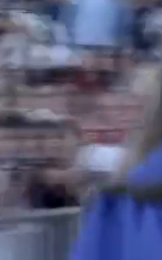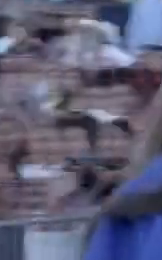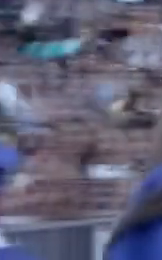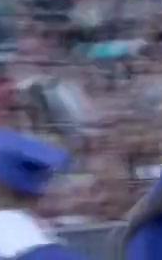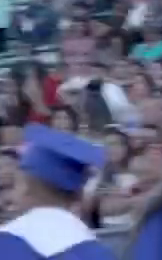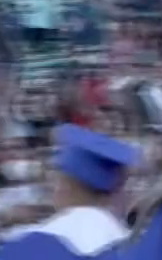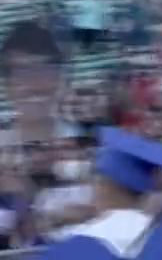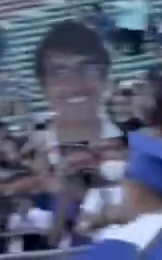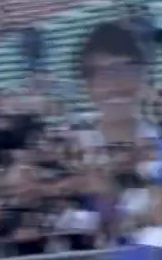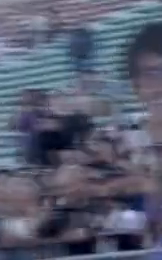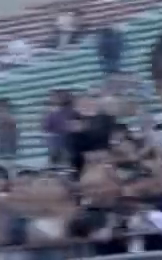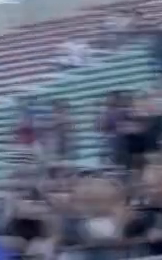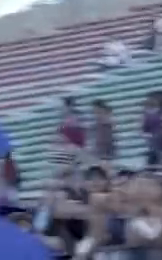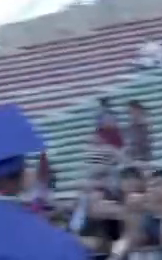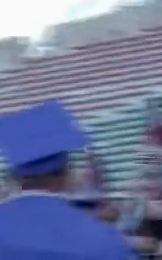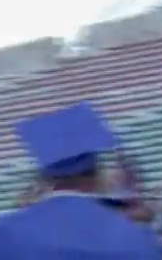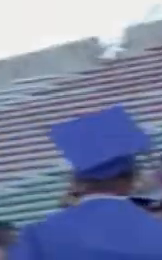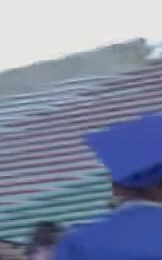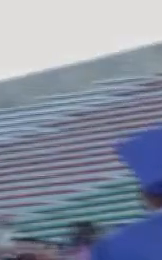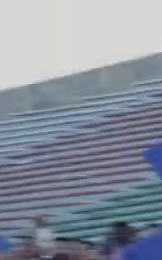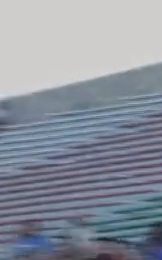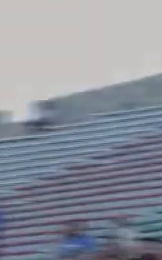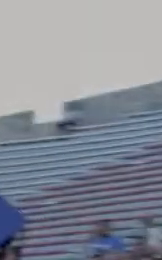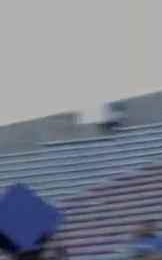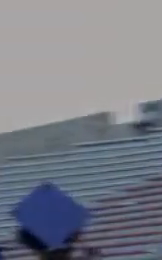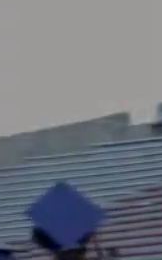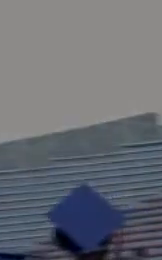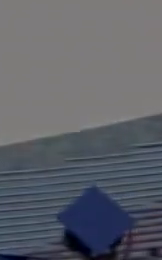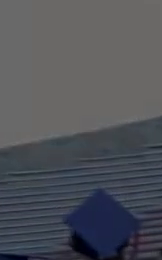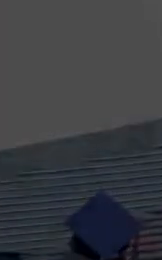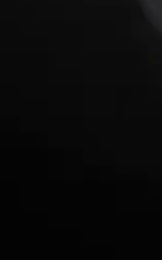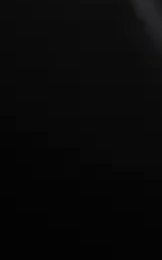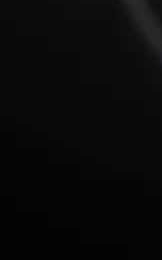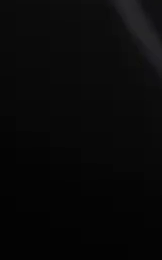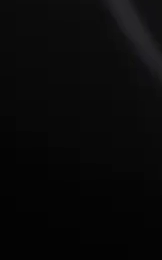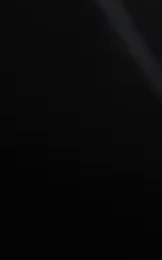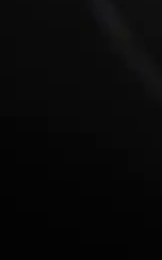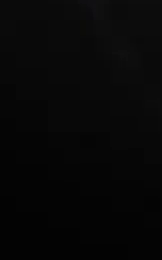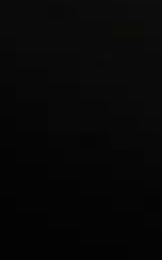SAISD will get you there. Register now at